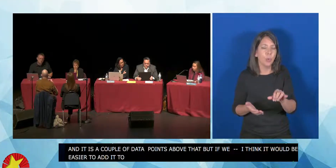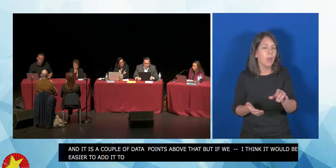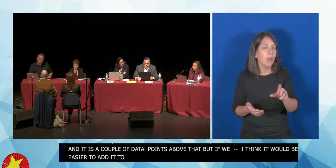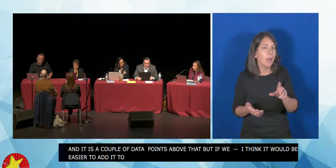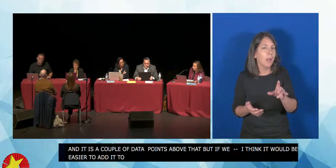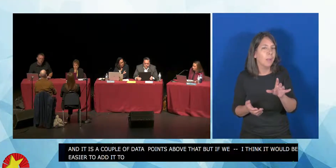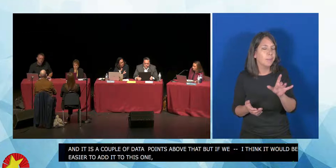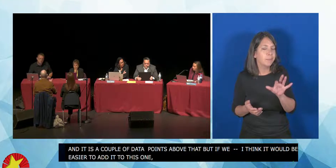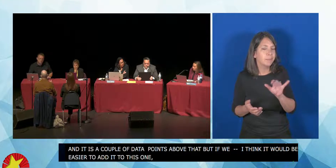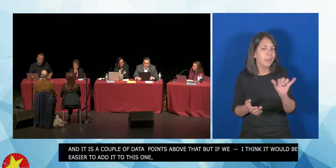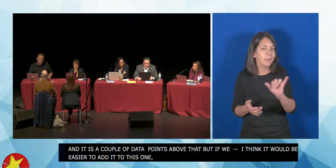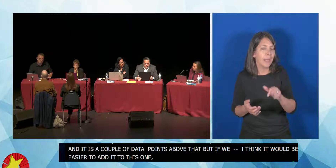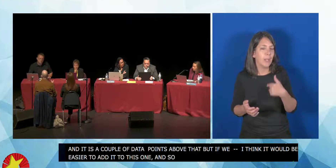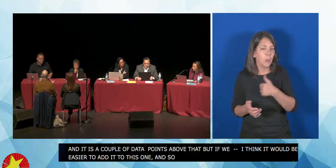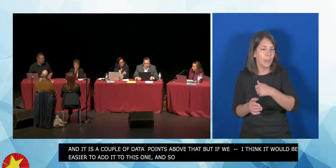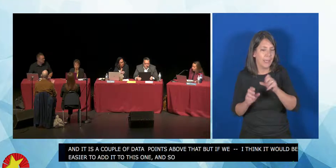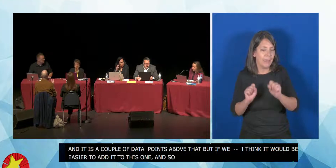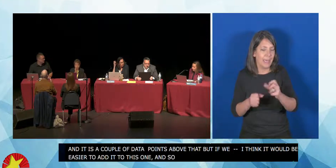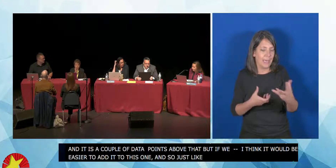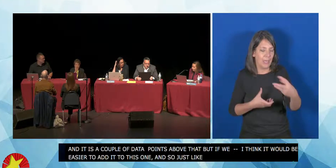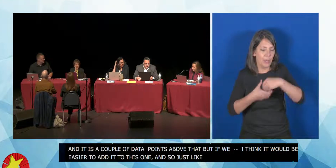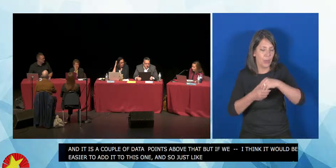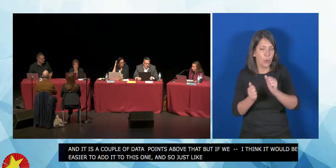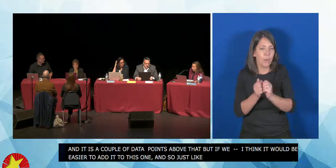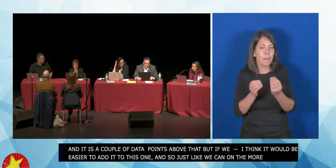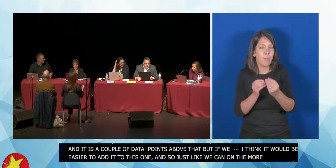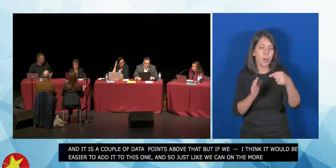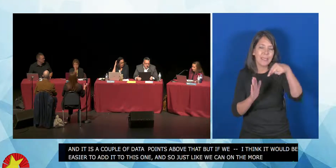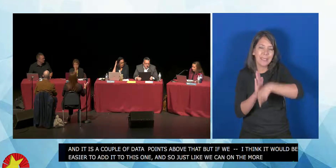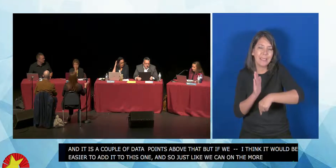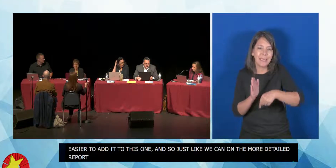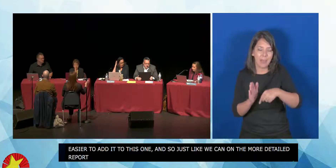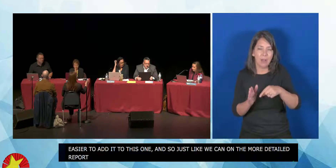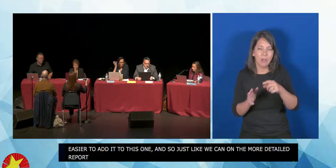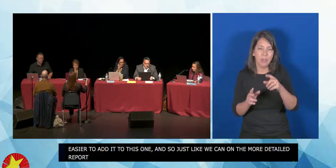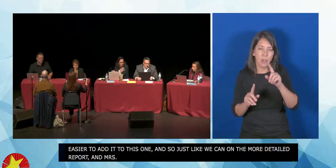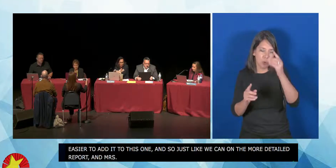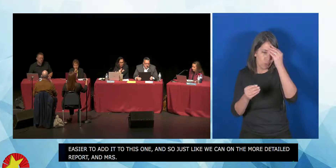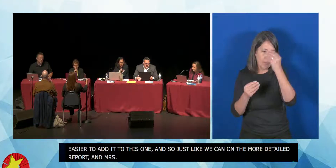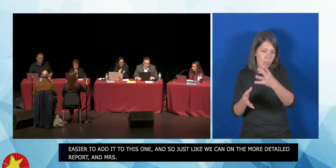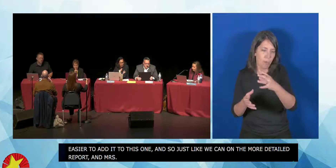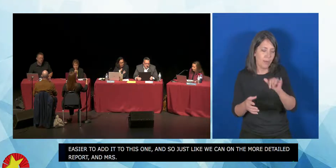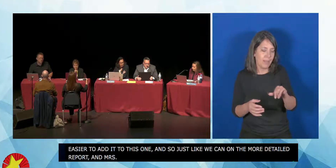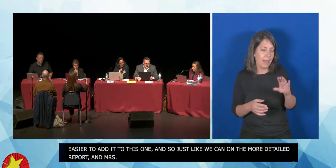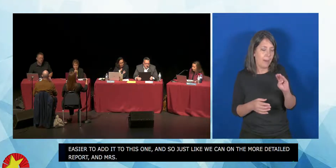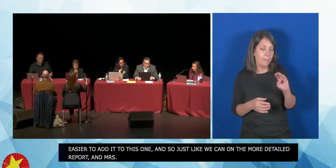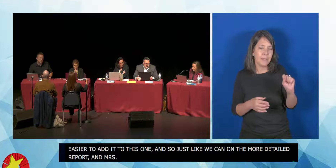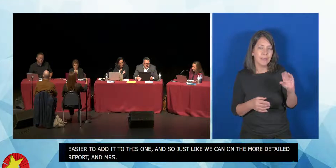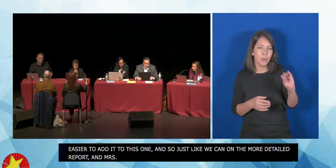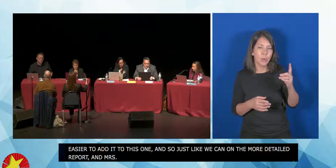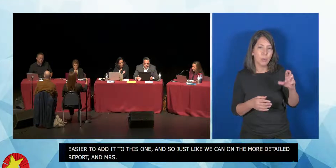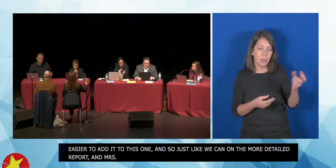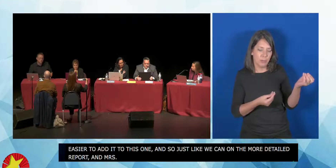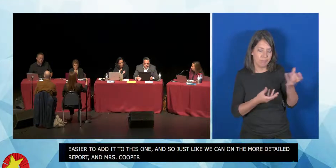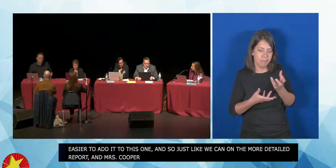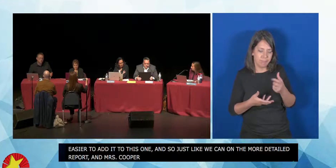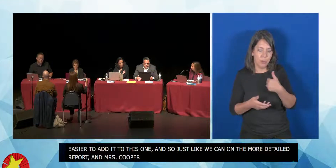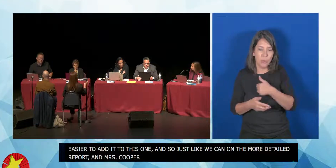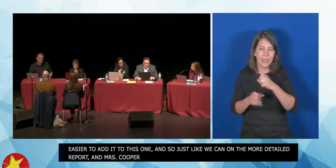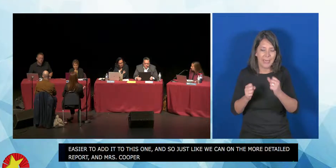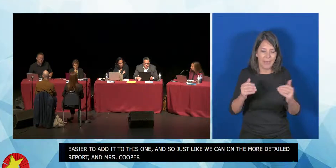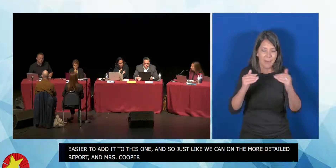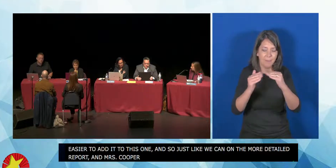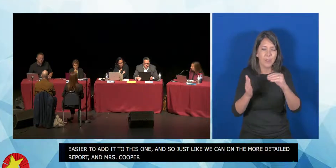can on the more detailed report that Ms. Cooper gives us, we can multiply the cost per student by the weighted student number